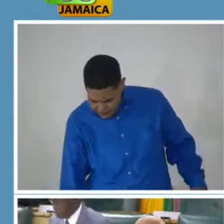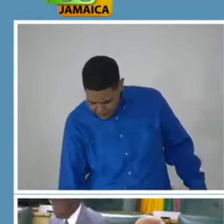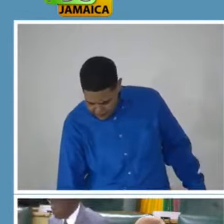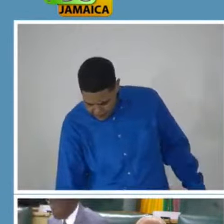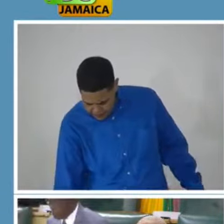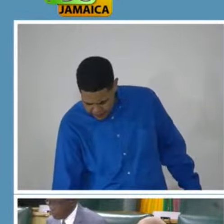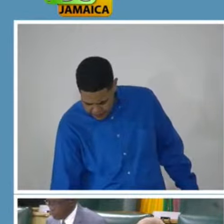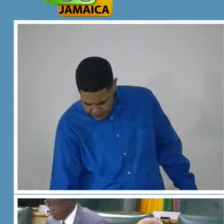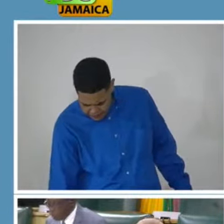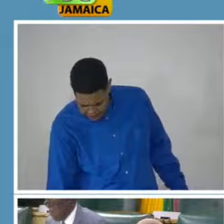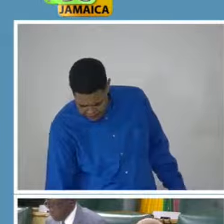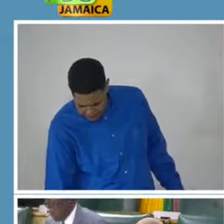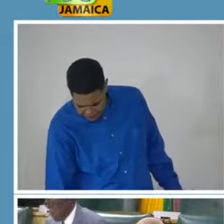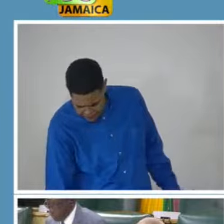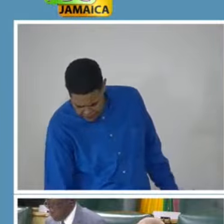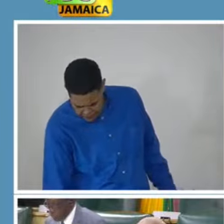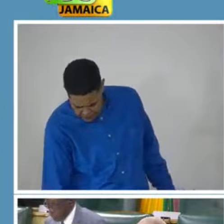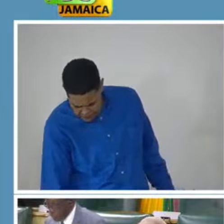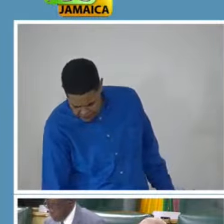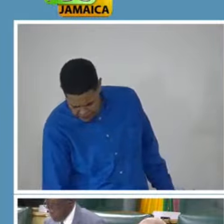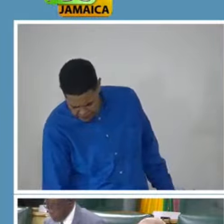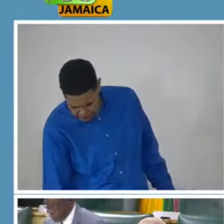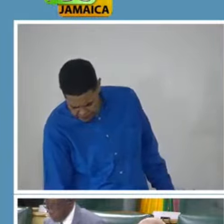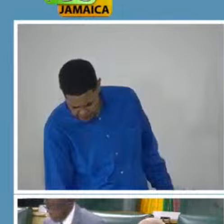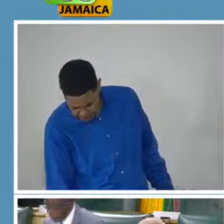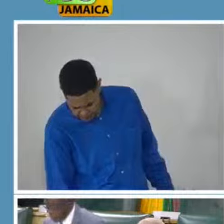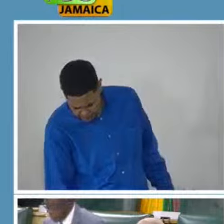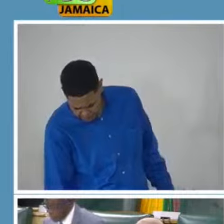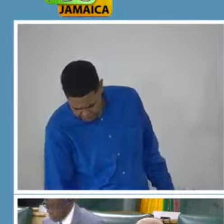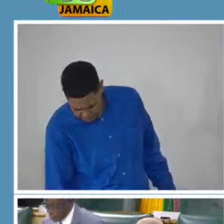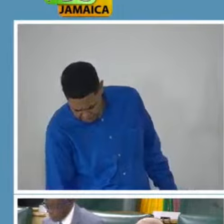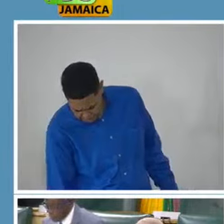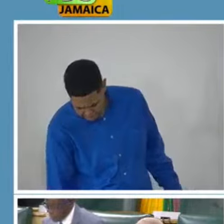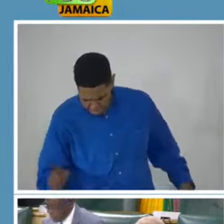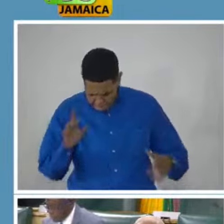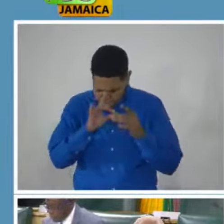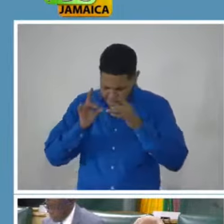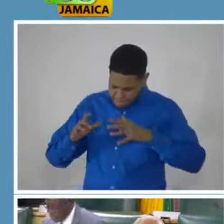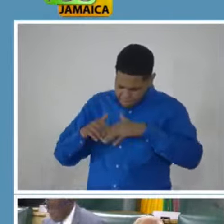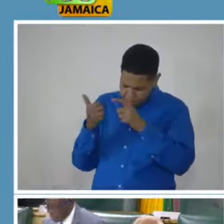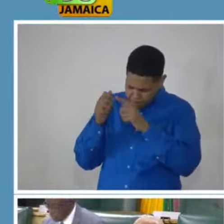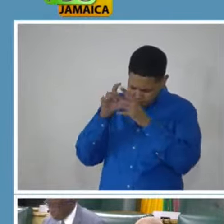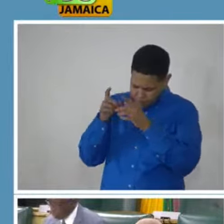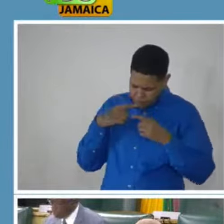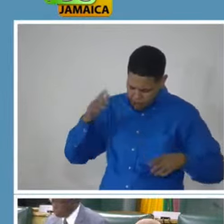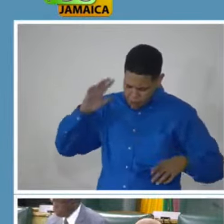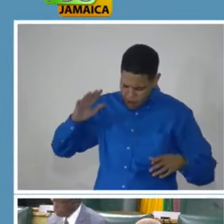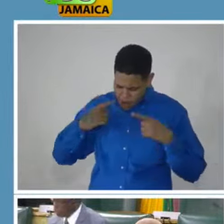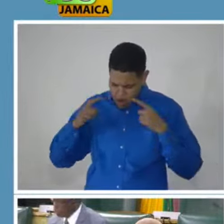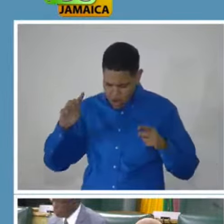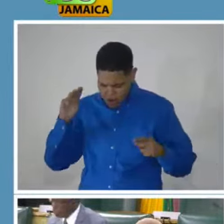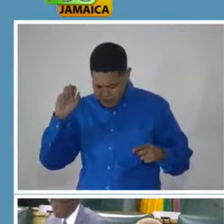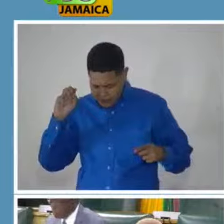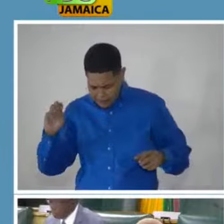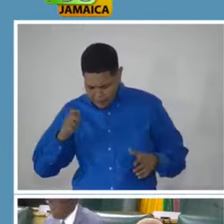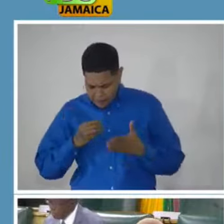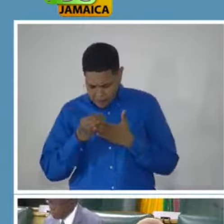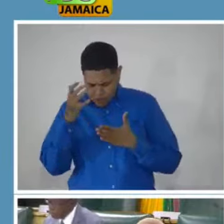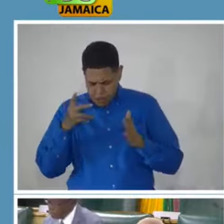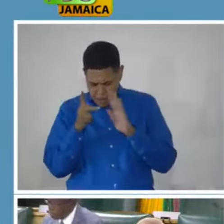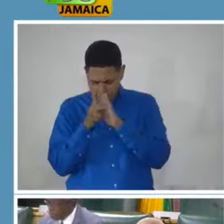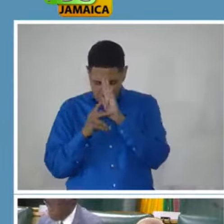much regarding prior announcements on MSME procurement framework.